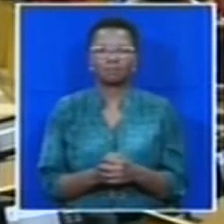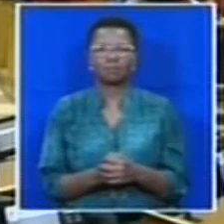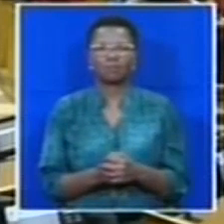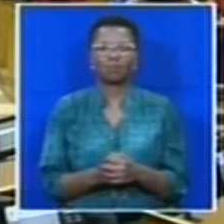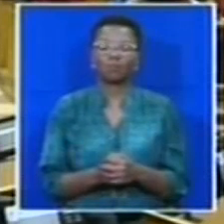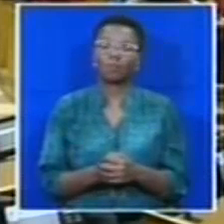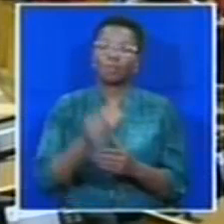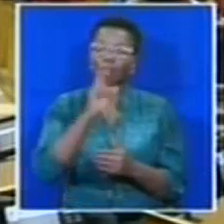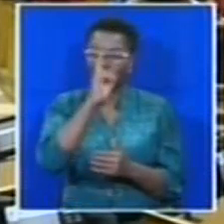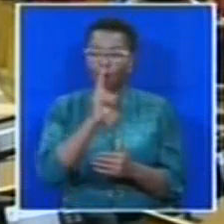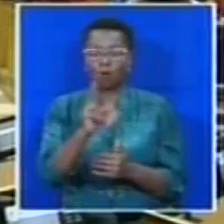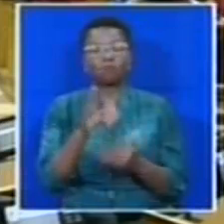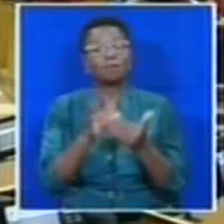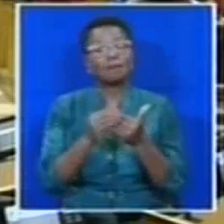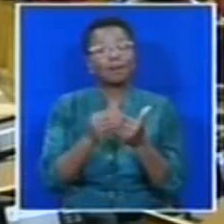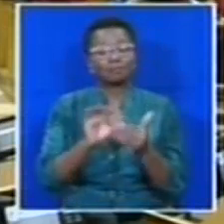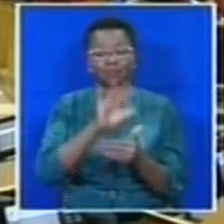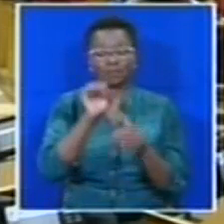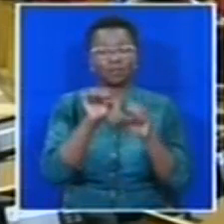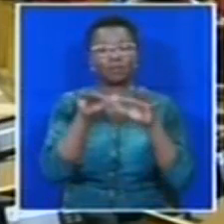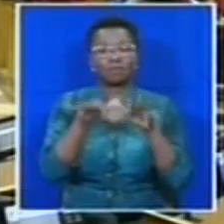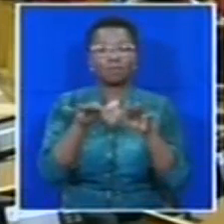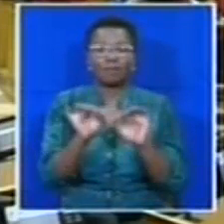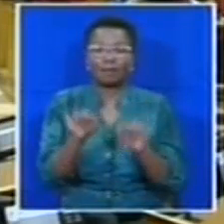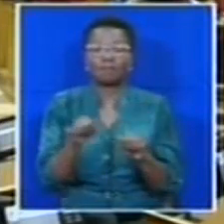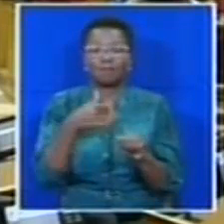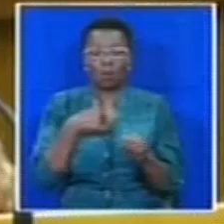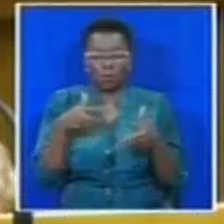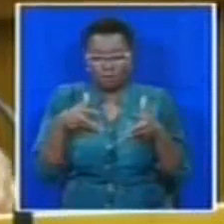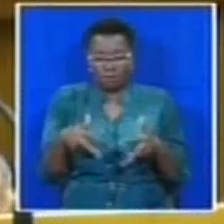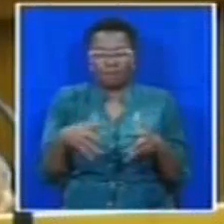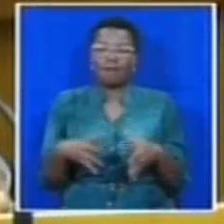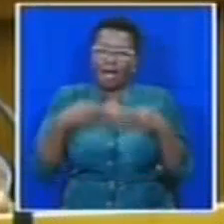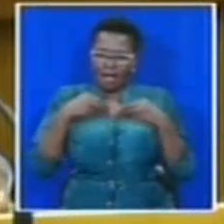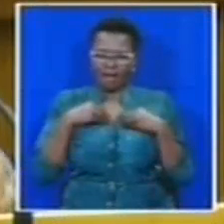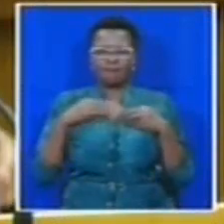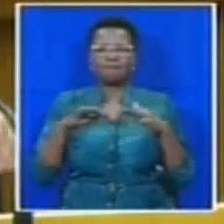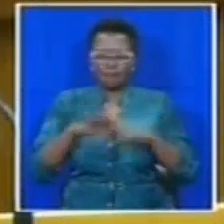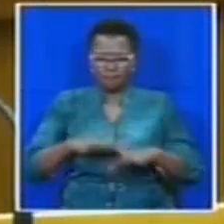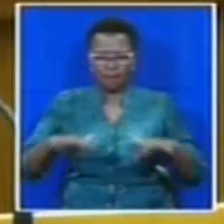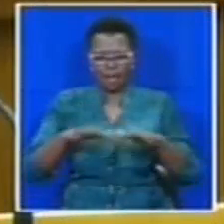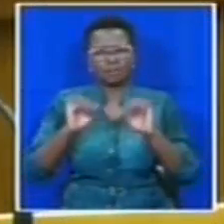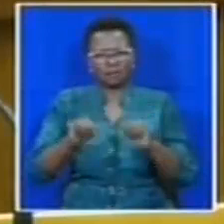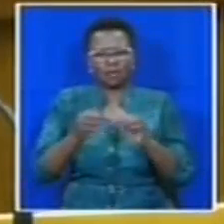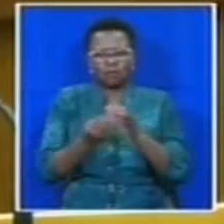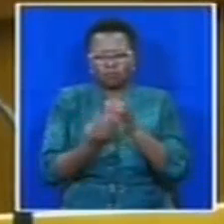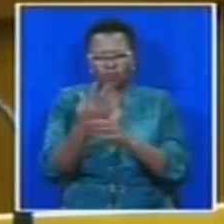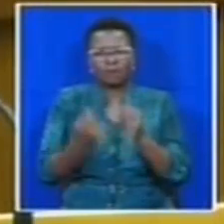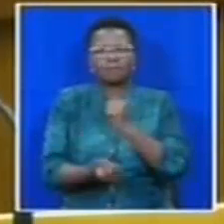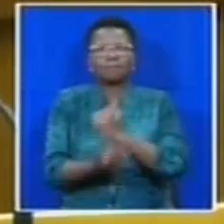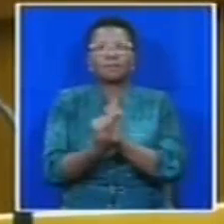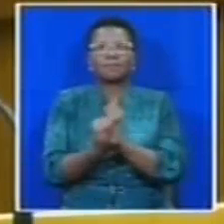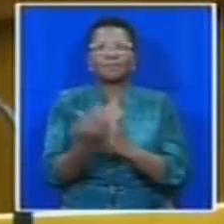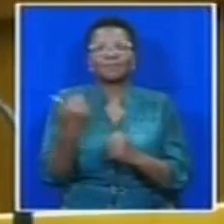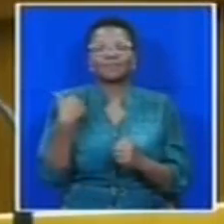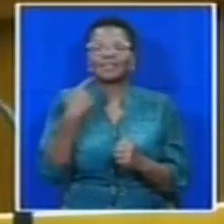Honorable members and South Africans, we do have a platform to build on. The green shoots I've referred to are